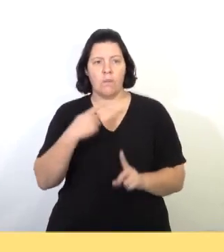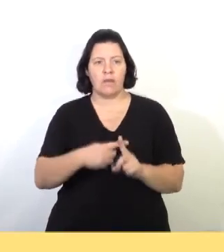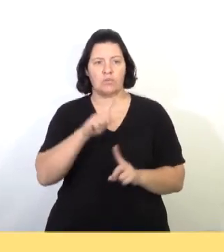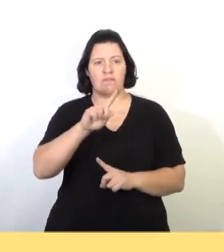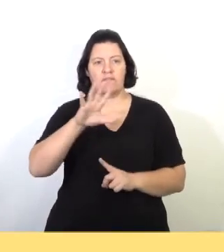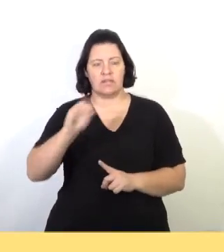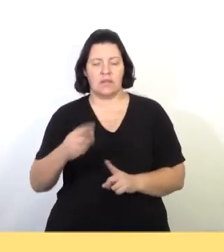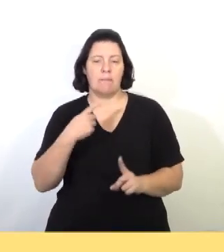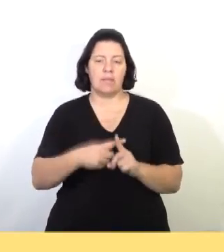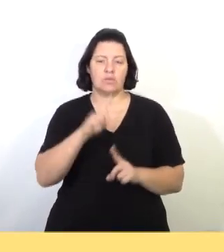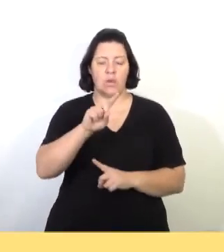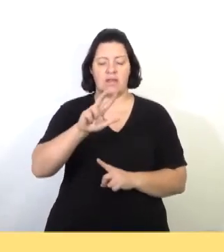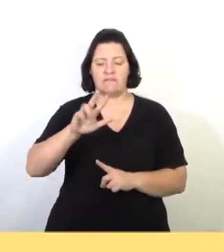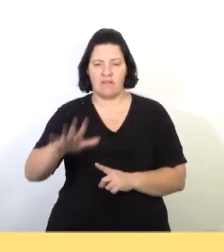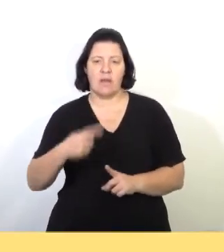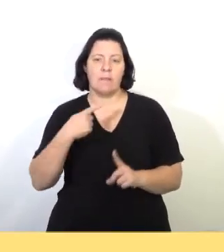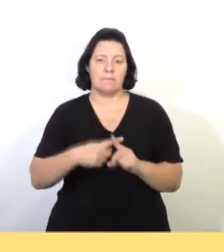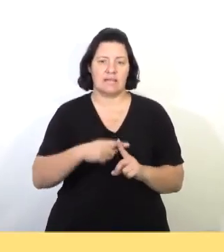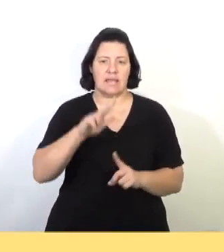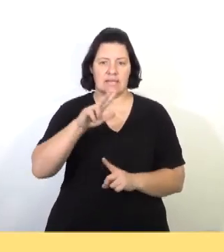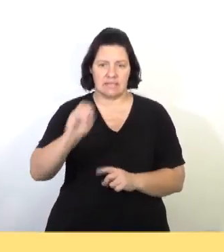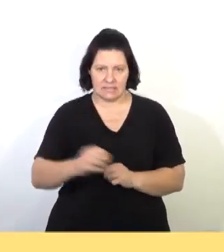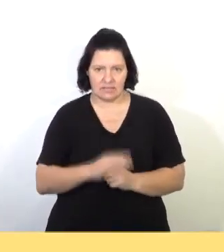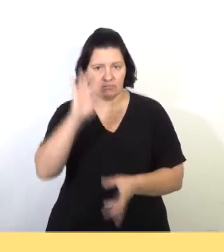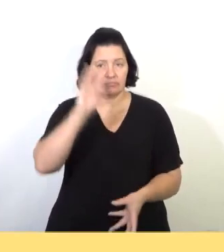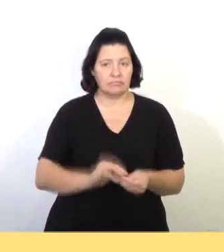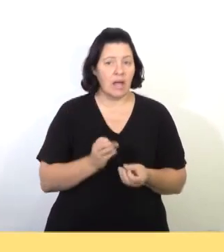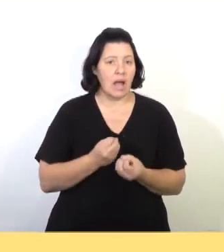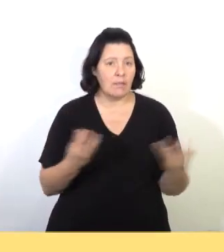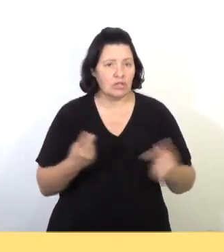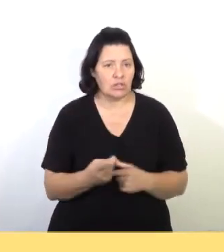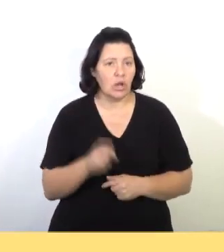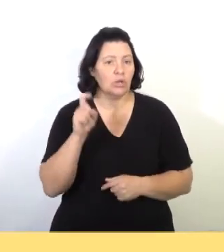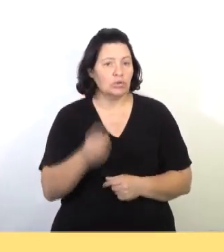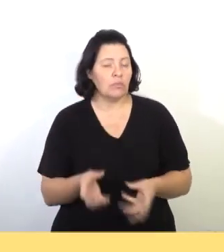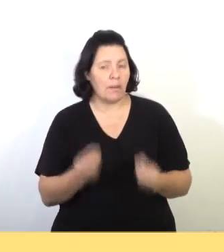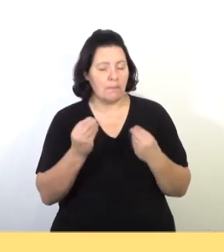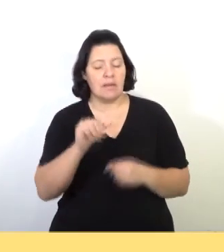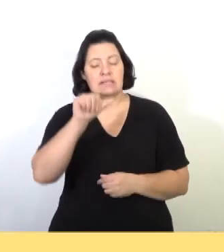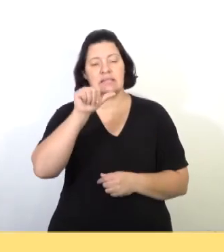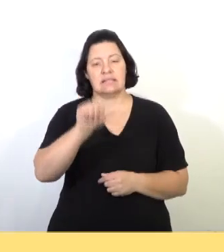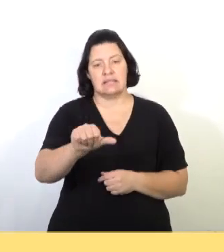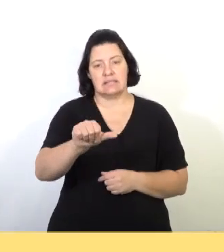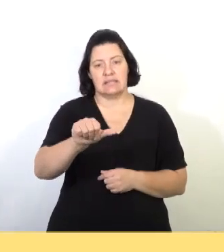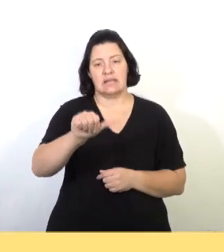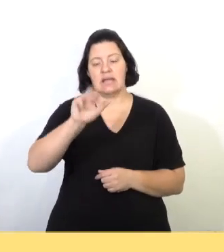150 plus 185 plus 80. How much are you getting? You should get